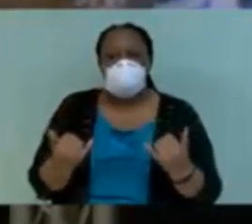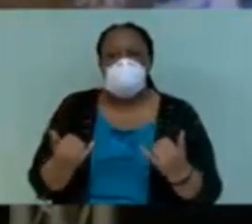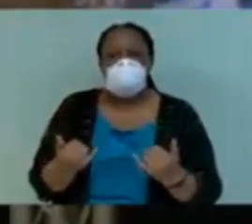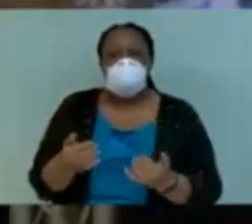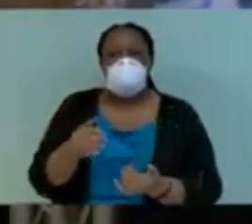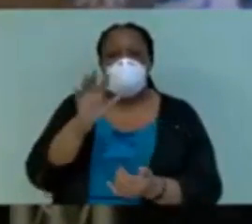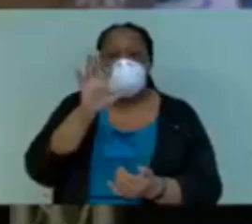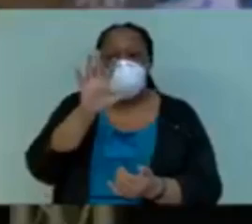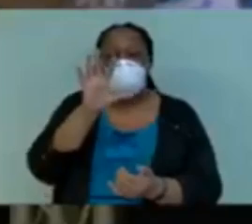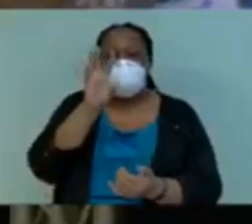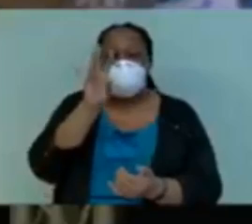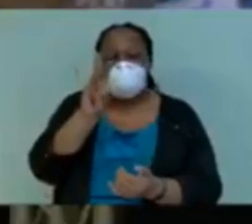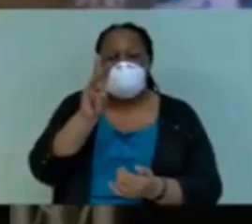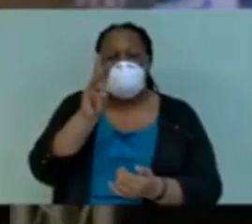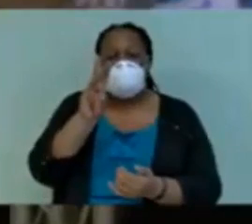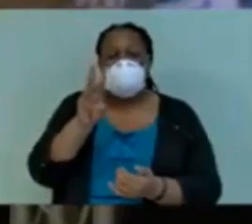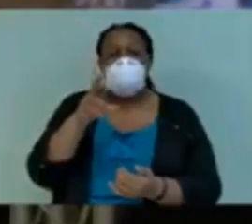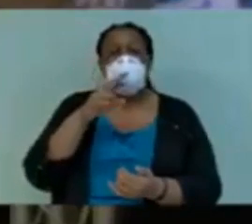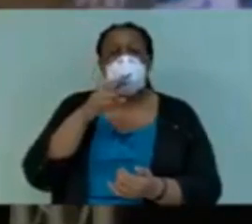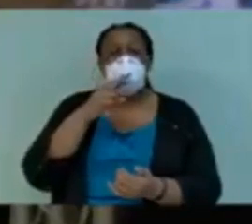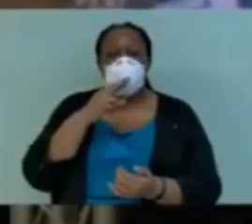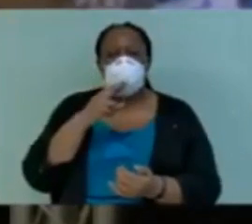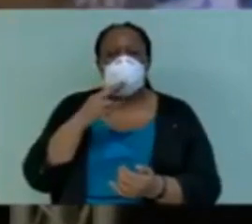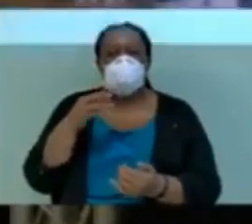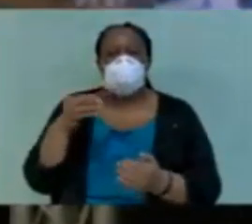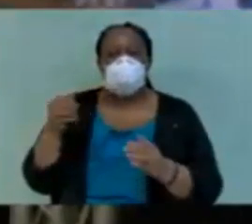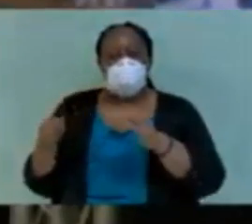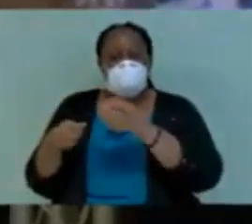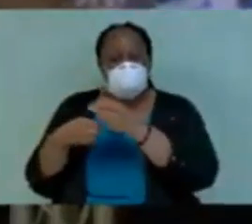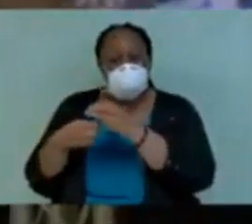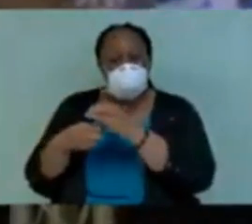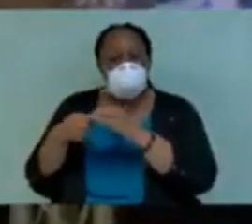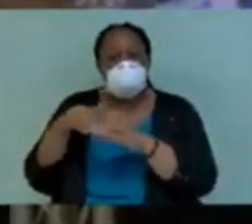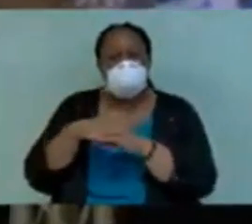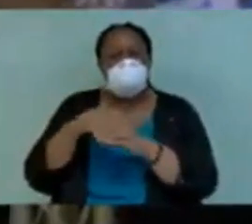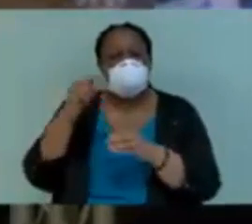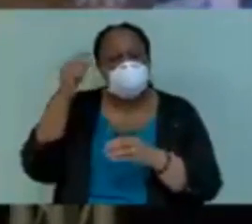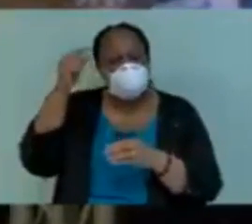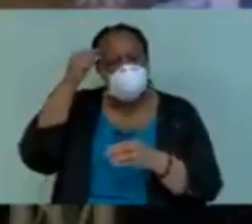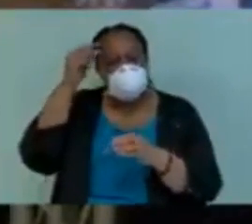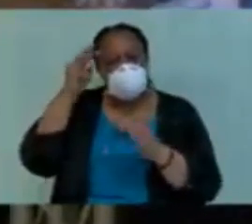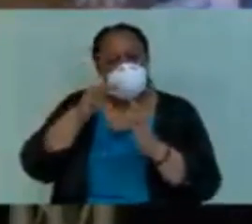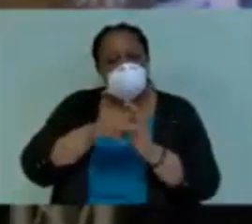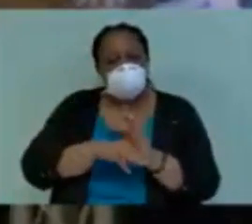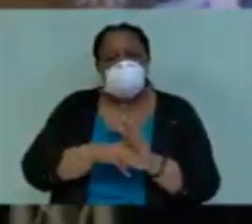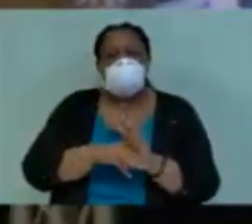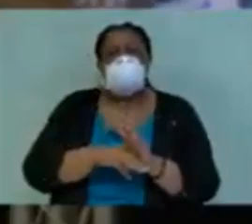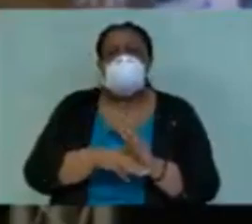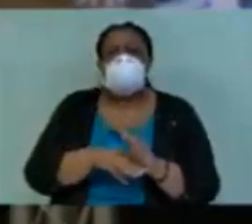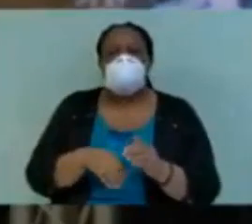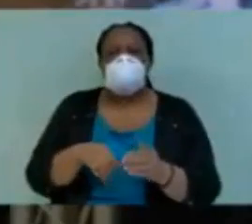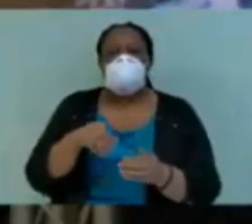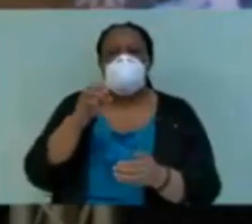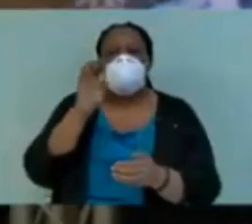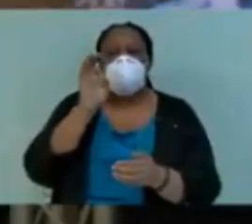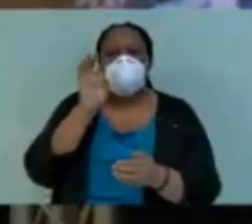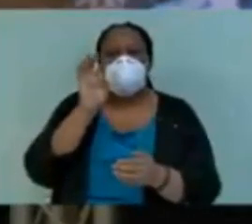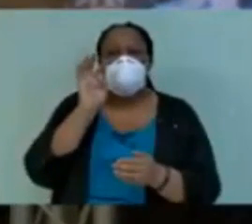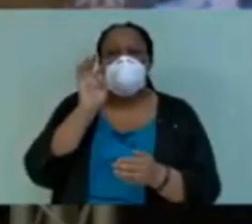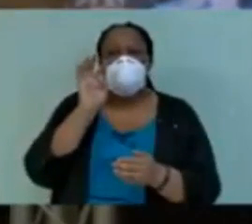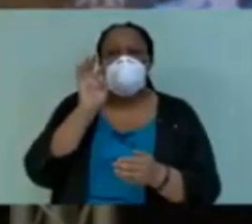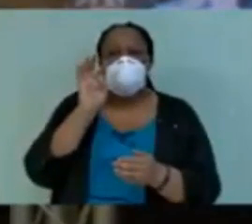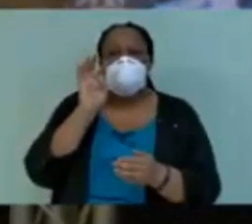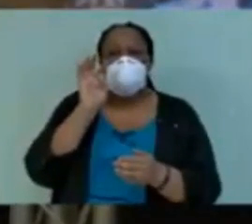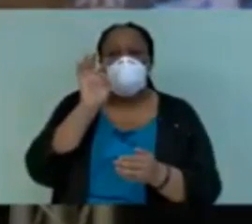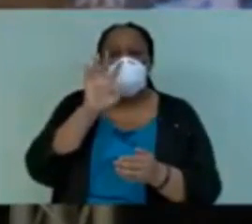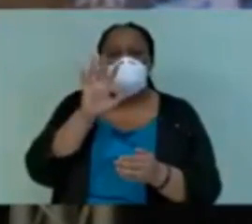271 confirmed negative, and 7 results pending. 6 confirmed cases have